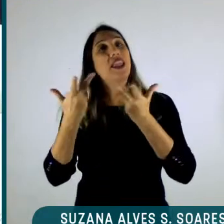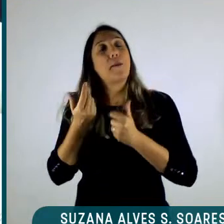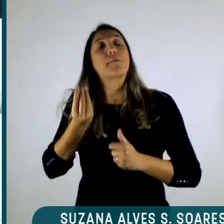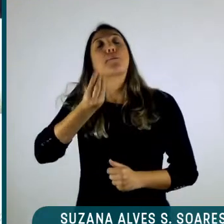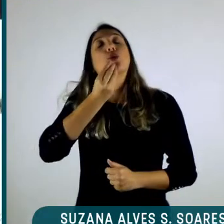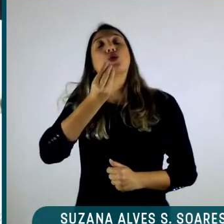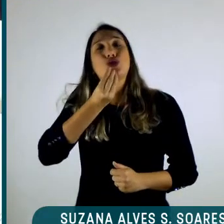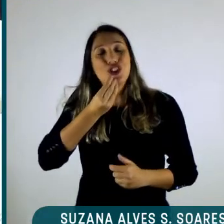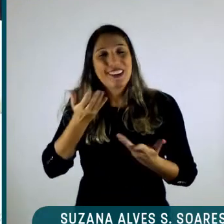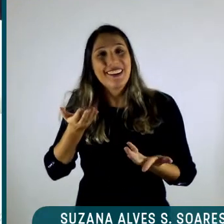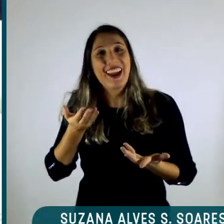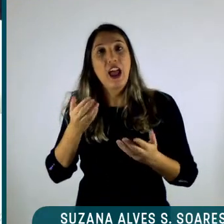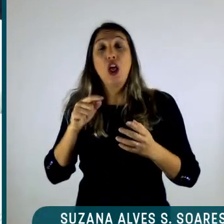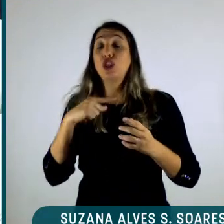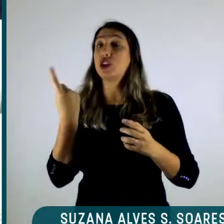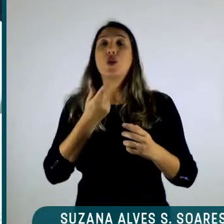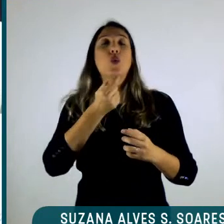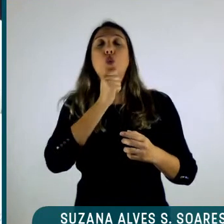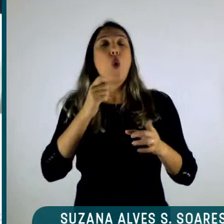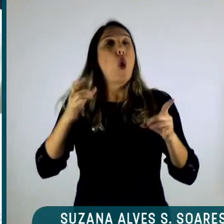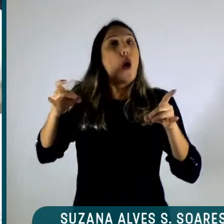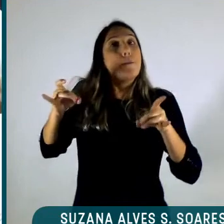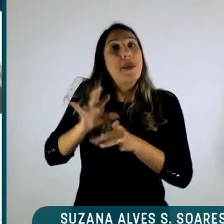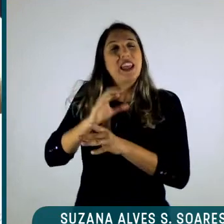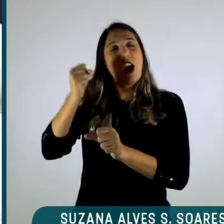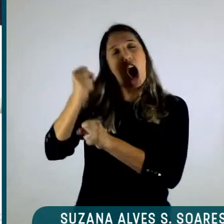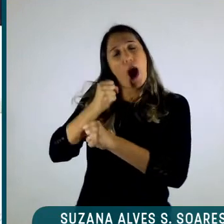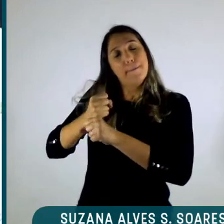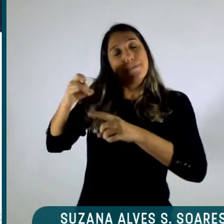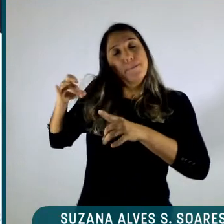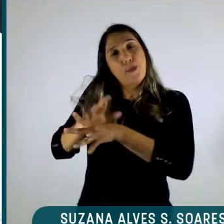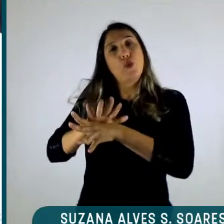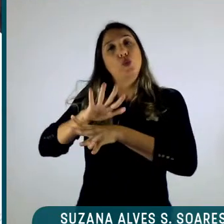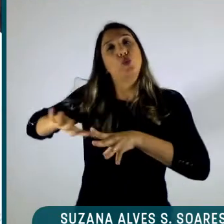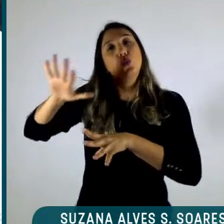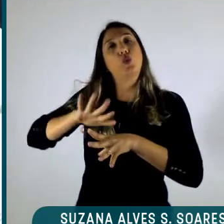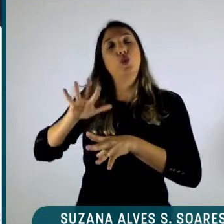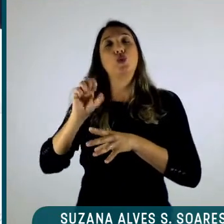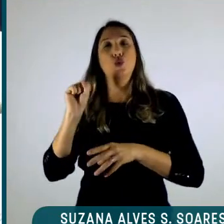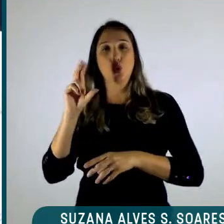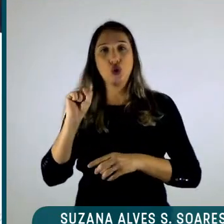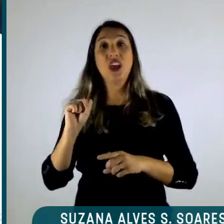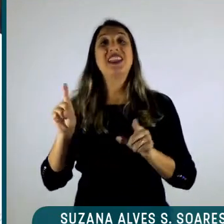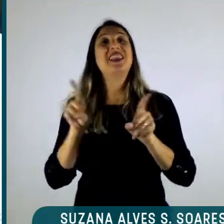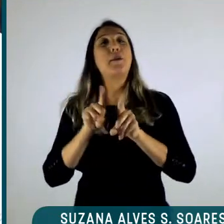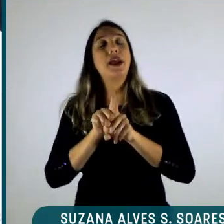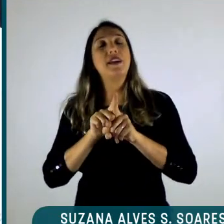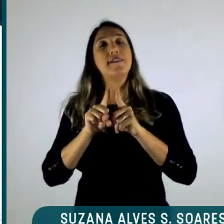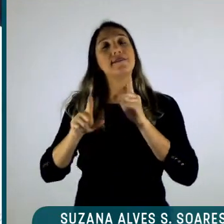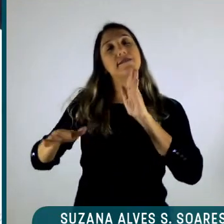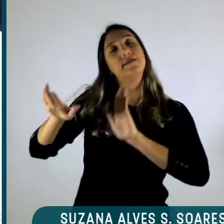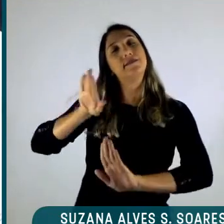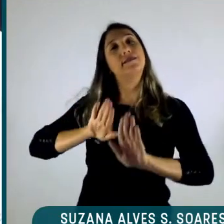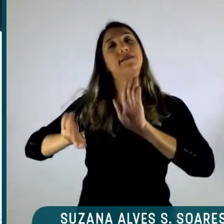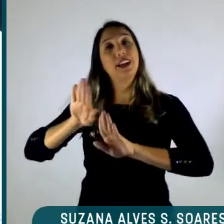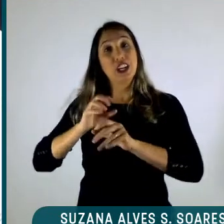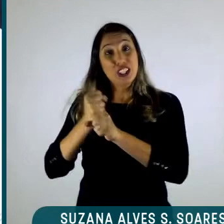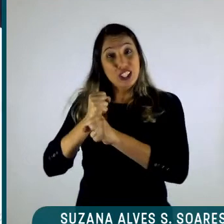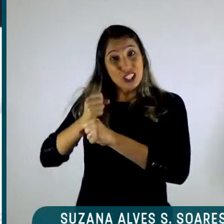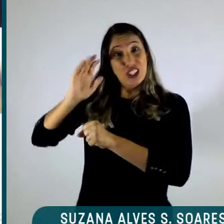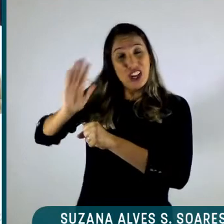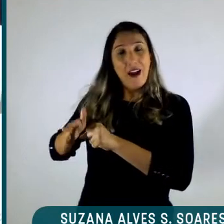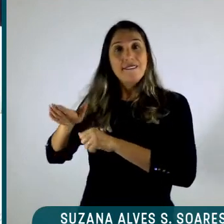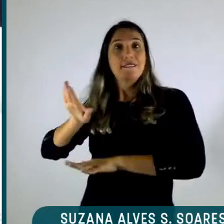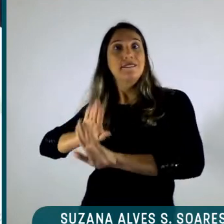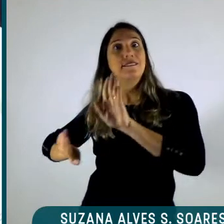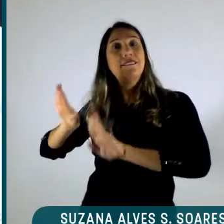it has not reached the sweet spot. It has not achieved excellence yet.